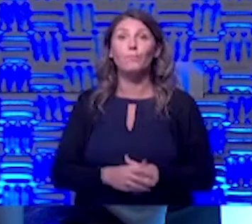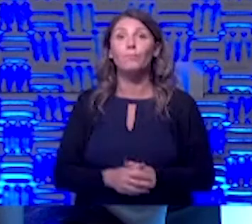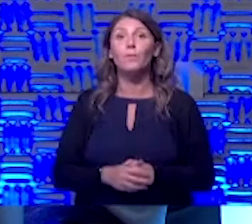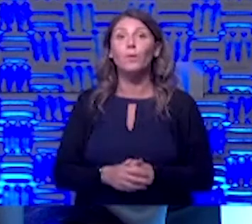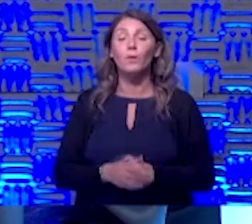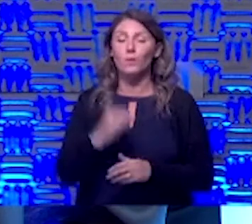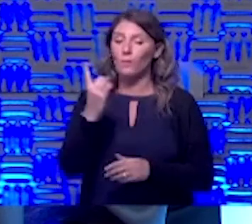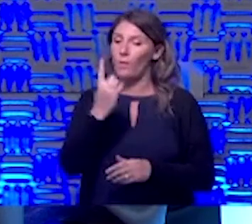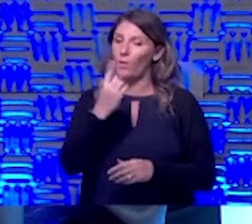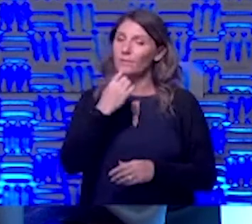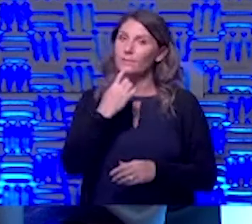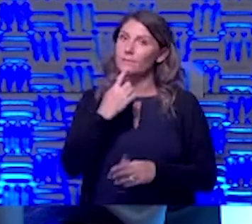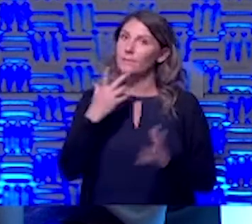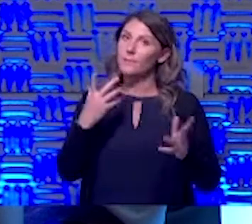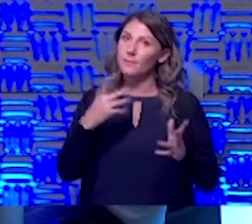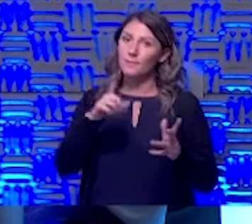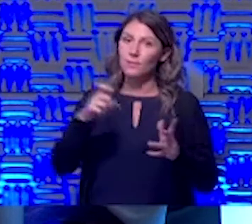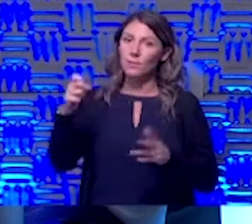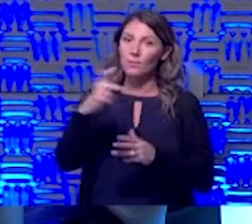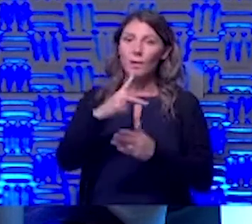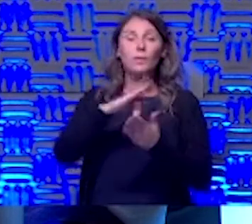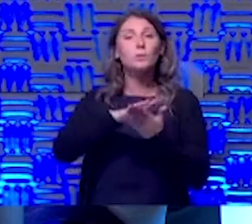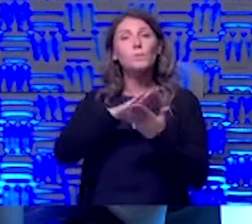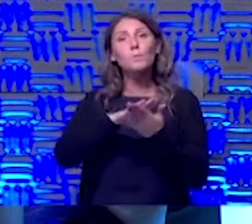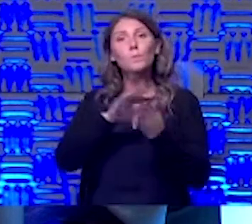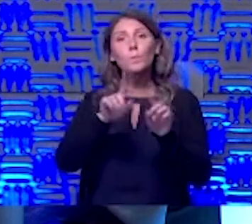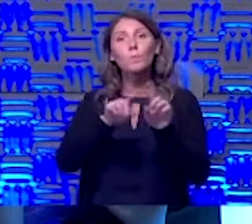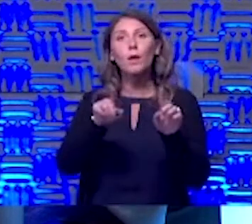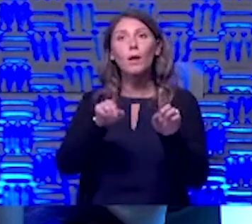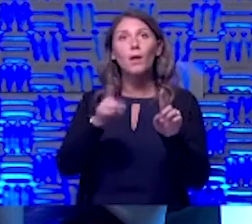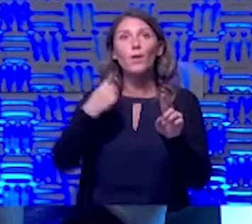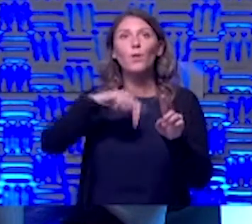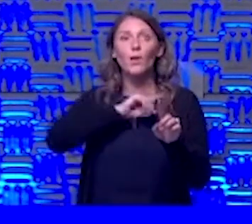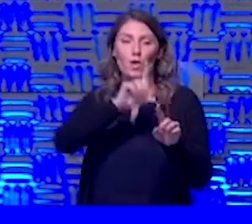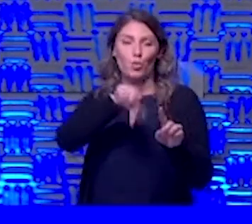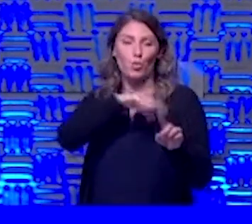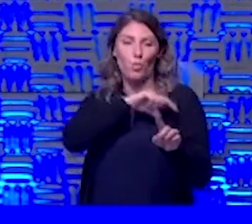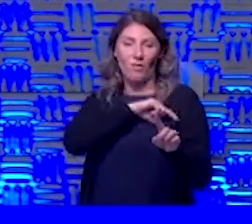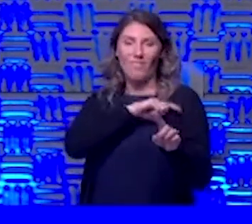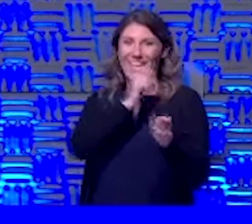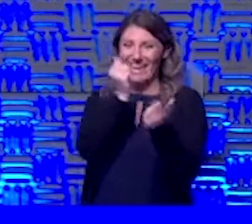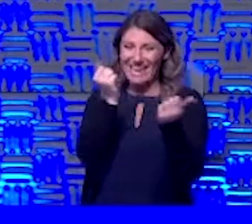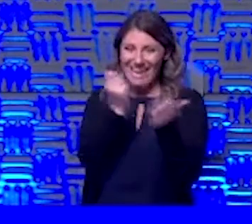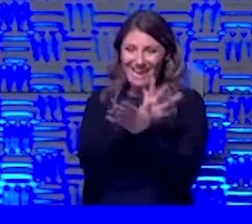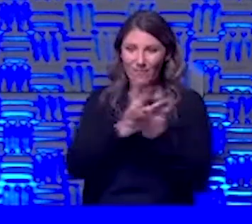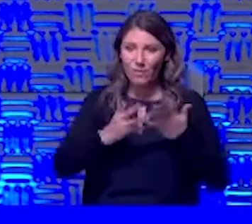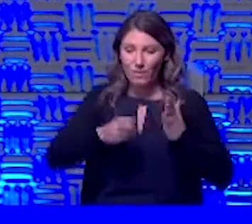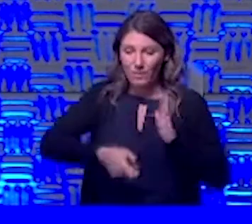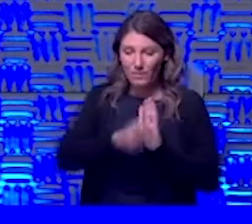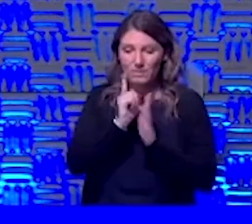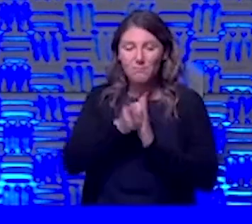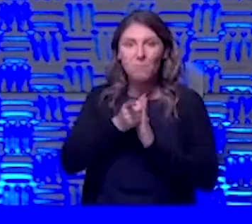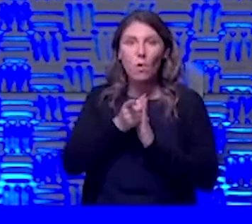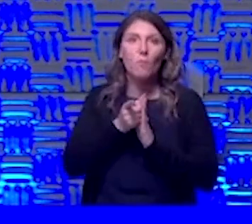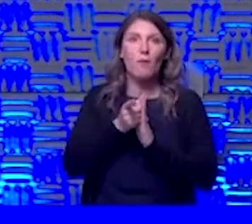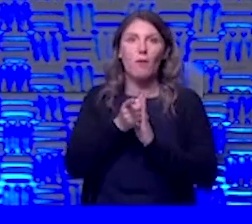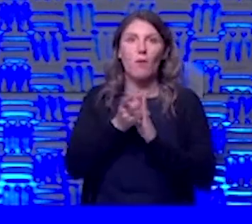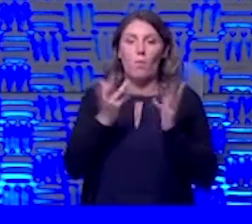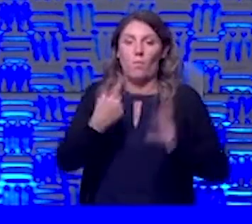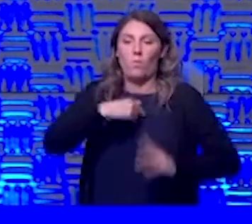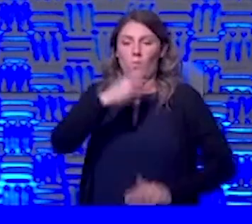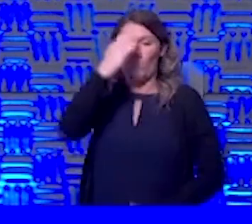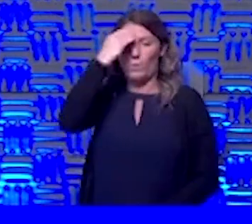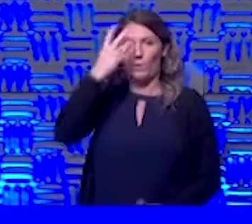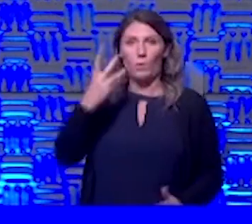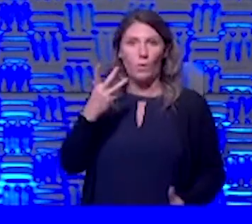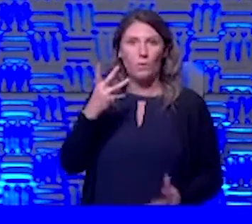We've always said we need to get back to schools, but we qualify everything we say by, at this point in time, what we know. It's important. It's